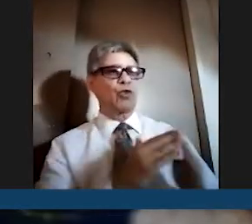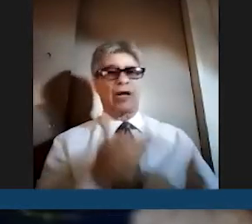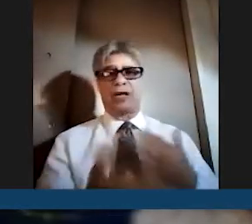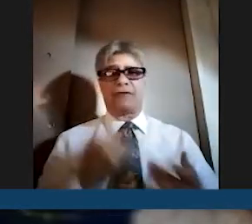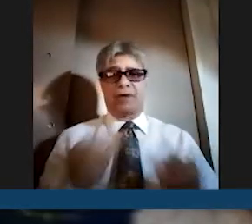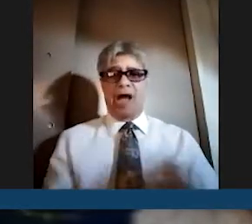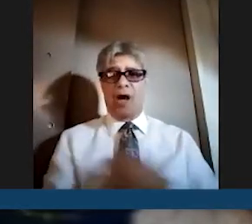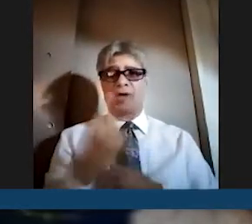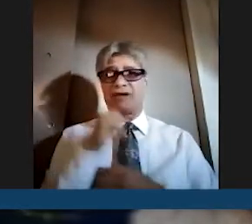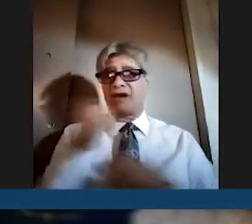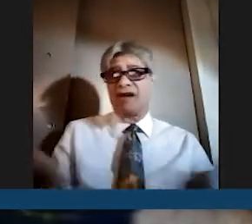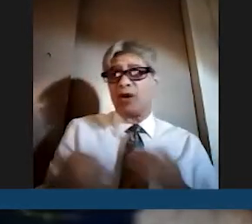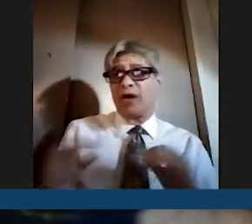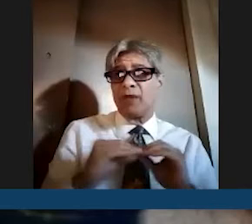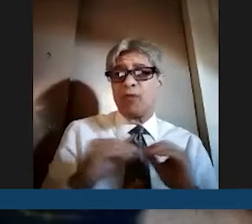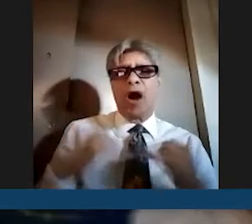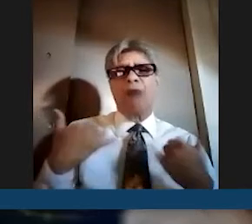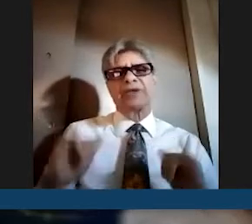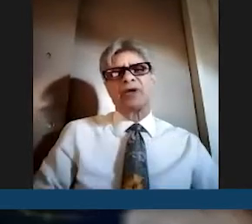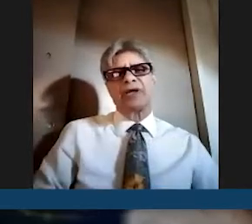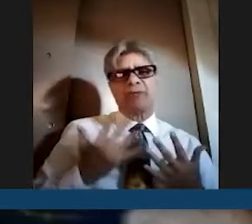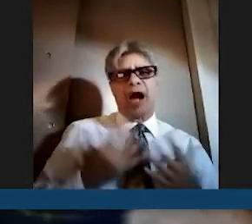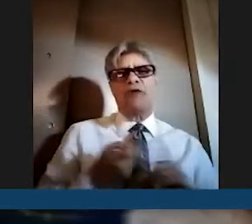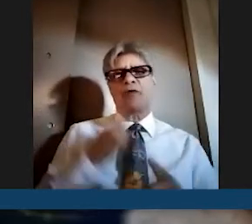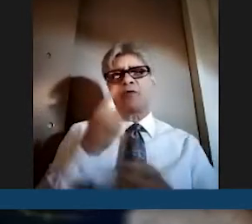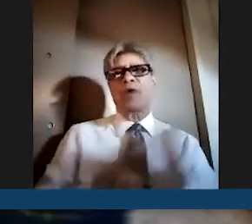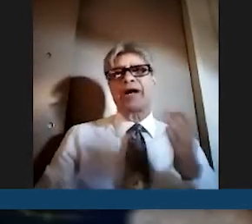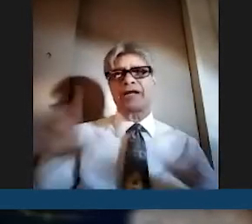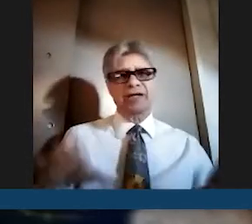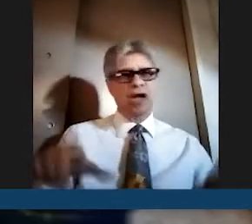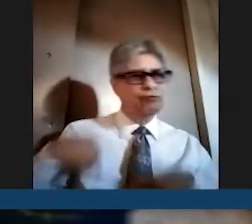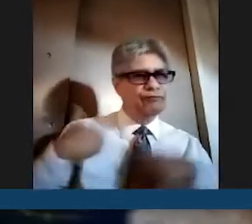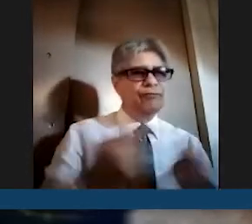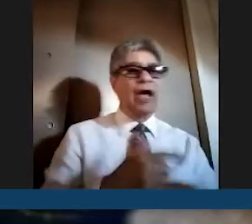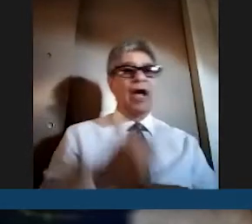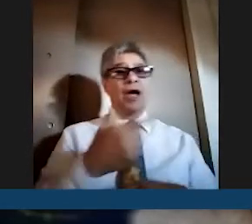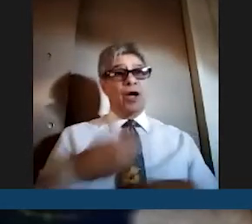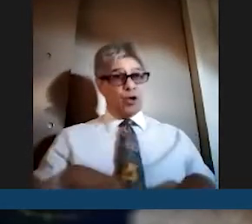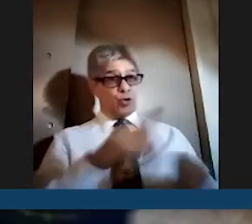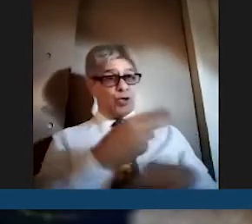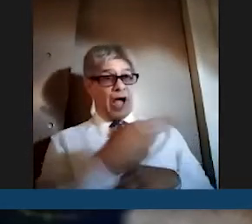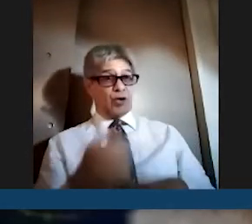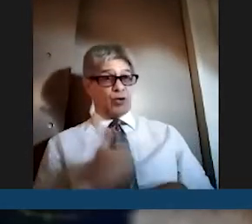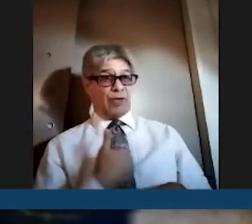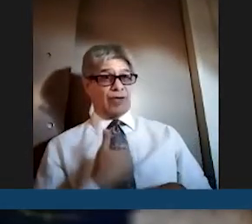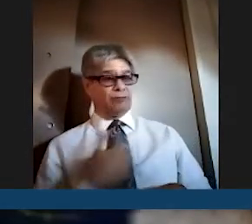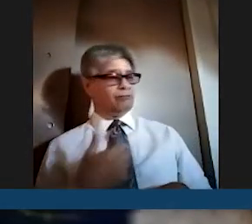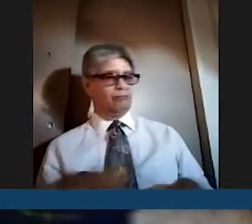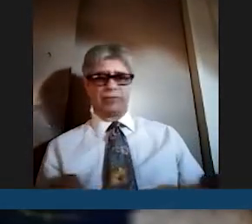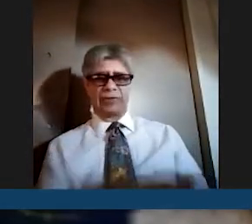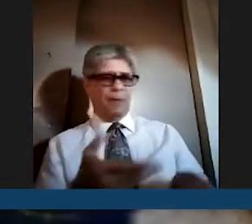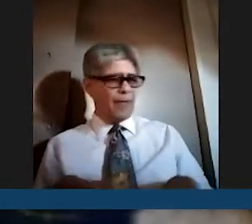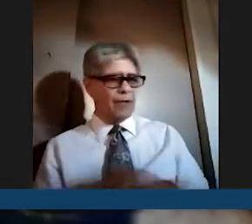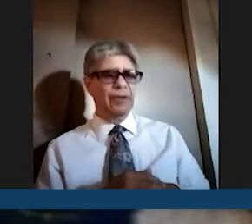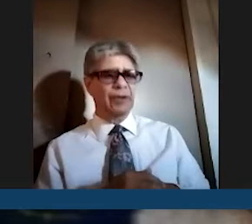anymore, I'm still very inspired by what he's done. And so when I was in high school, I kind of did the same thing. There's, as I